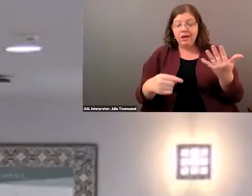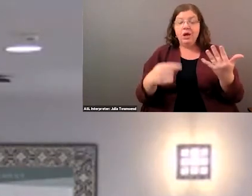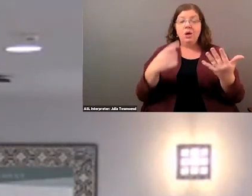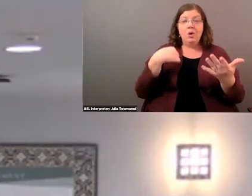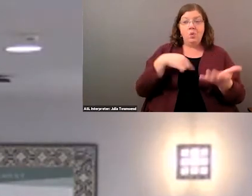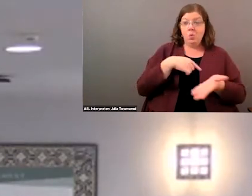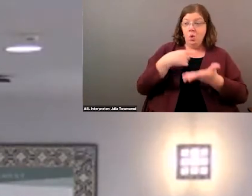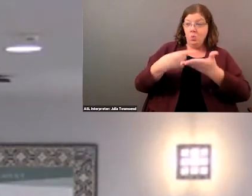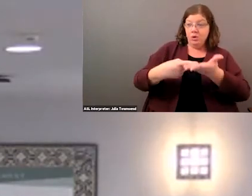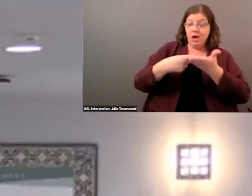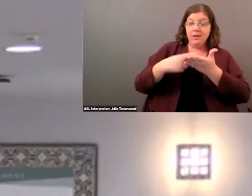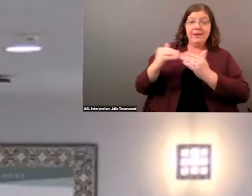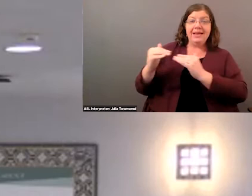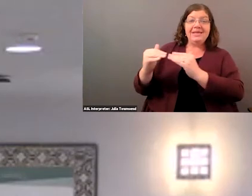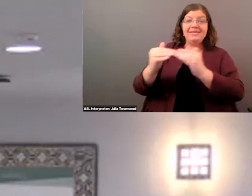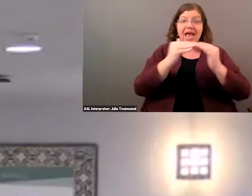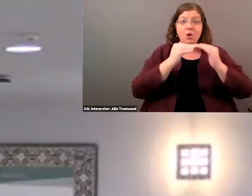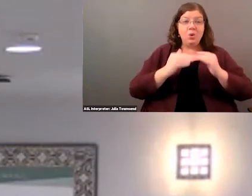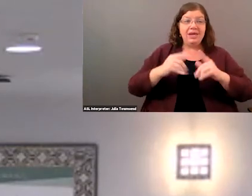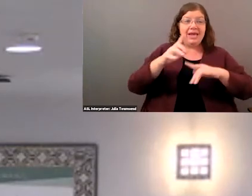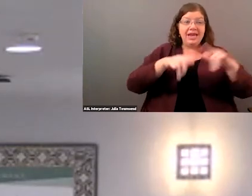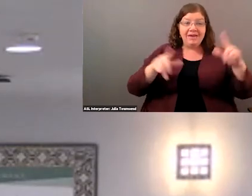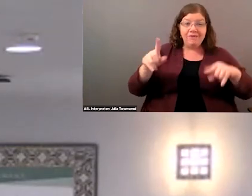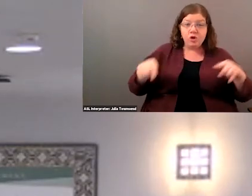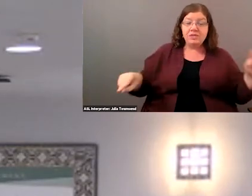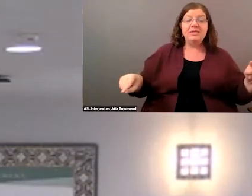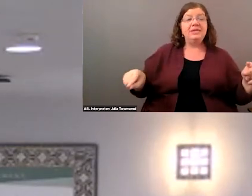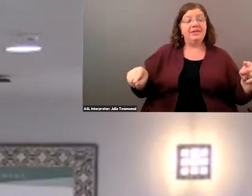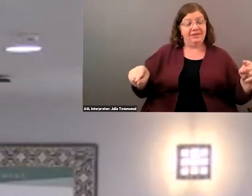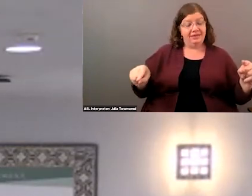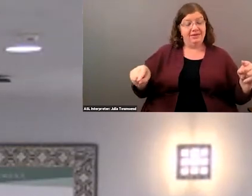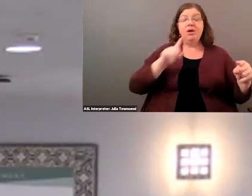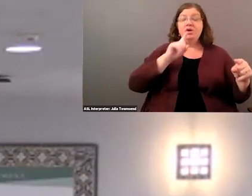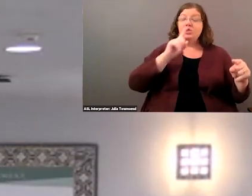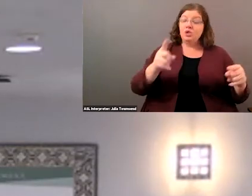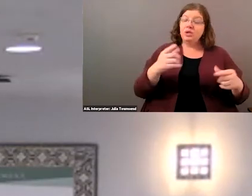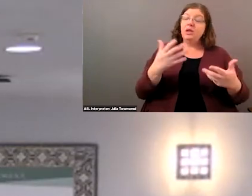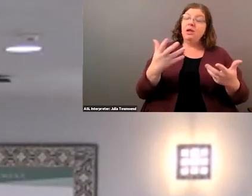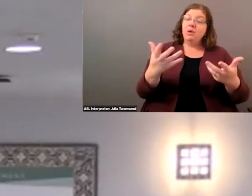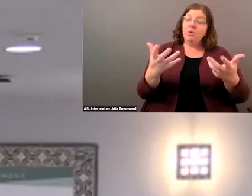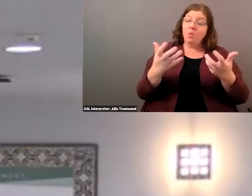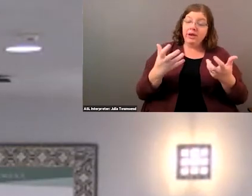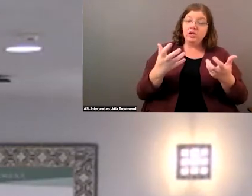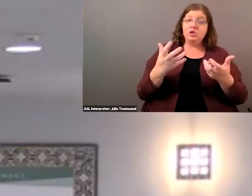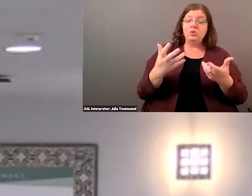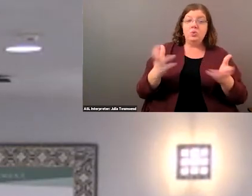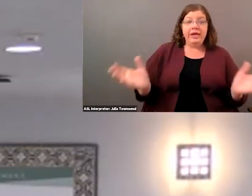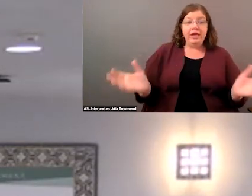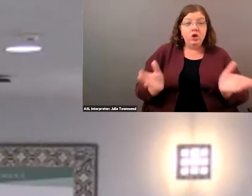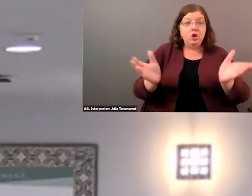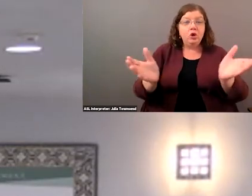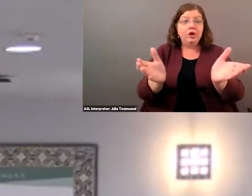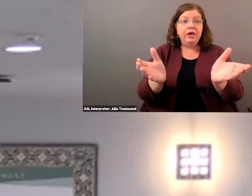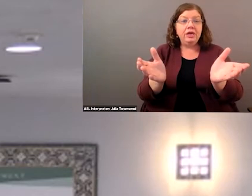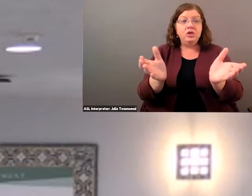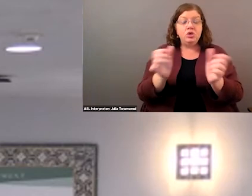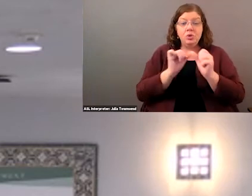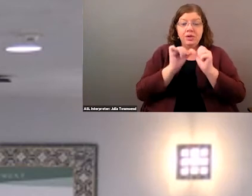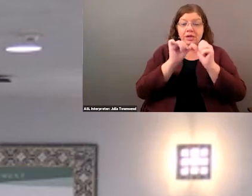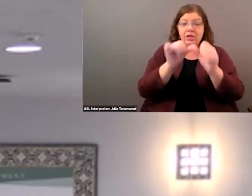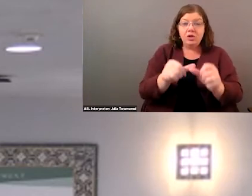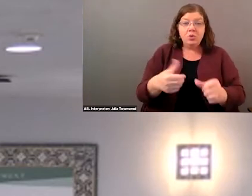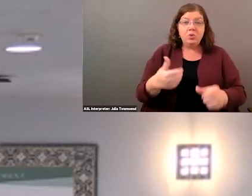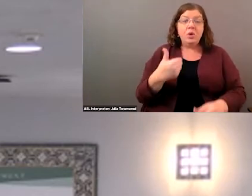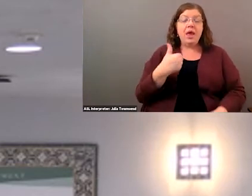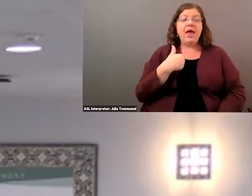to encourage to continue to have hiring TOSAs that would reflect the diversity of our